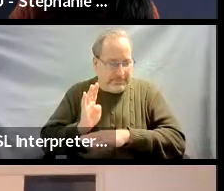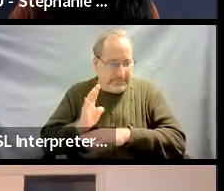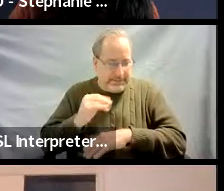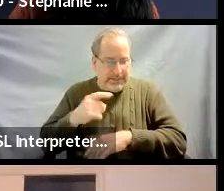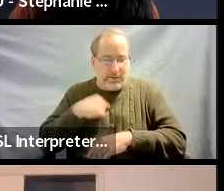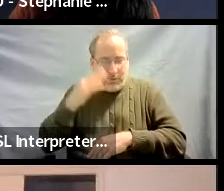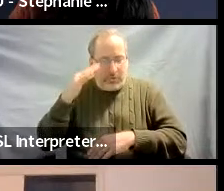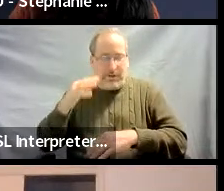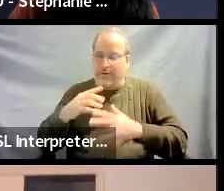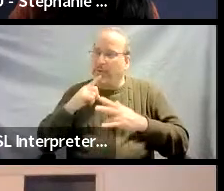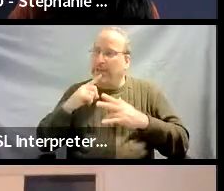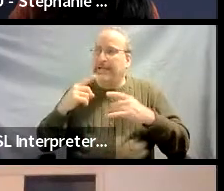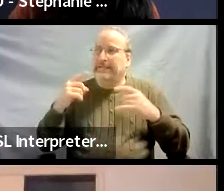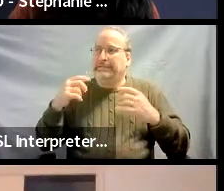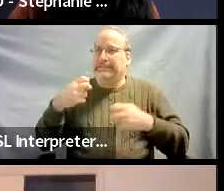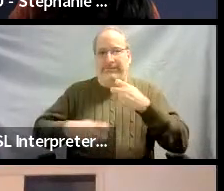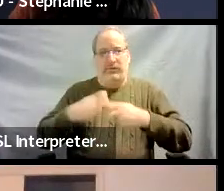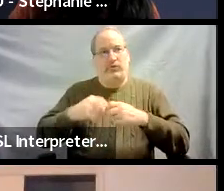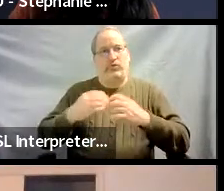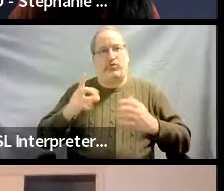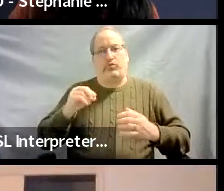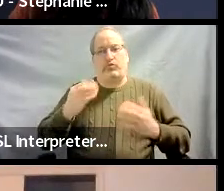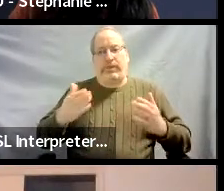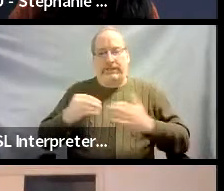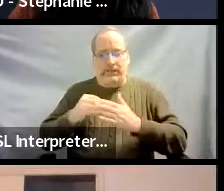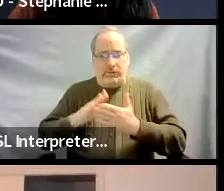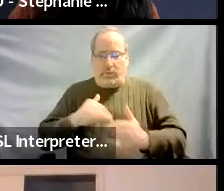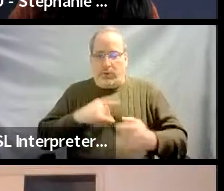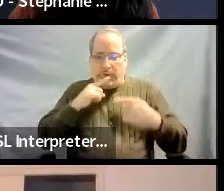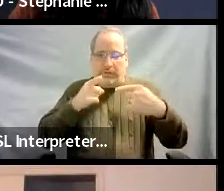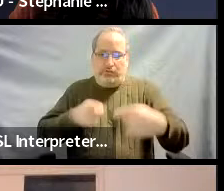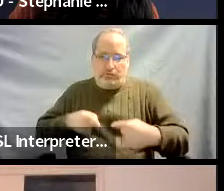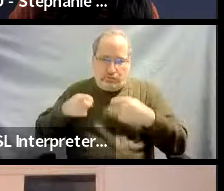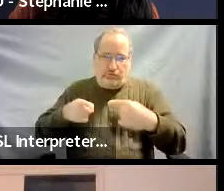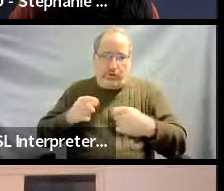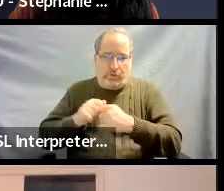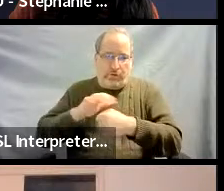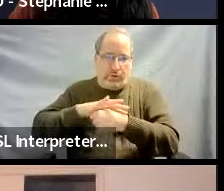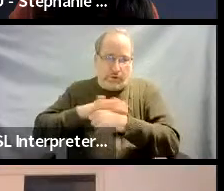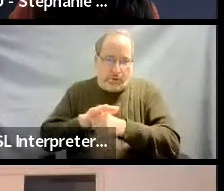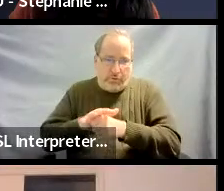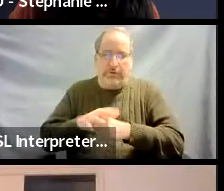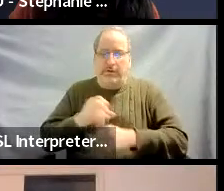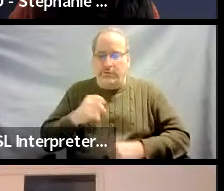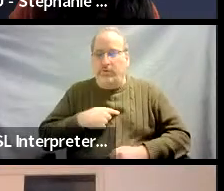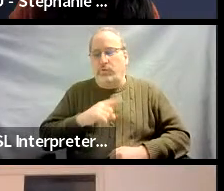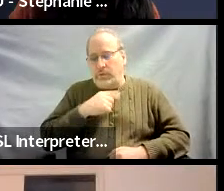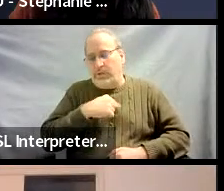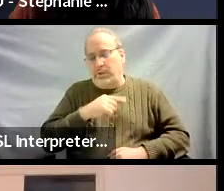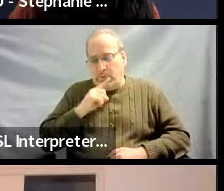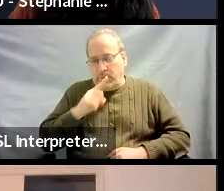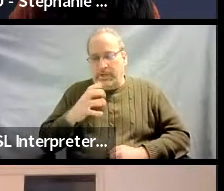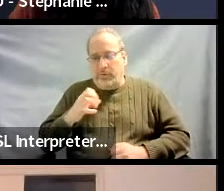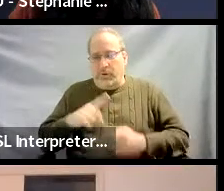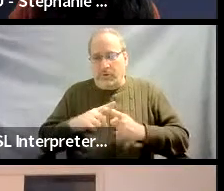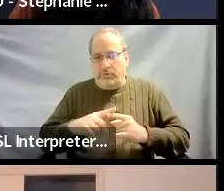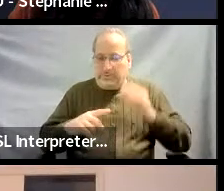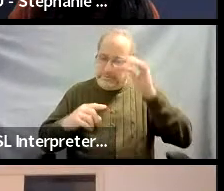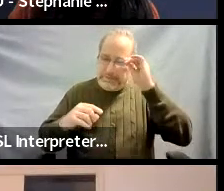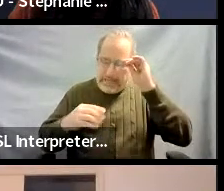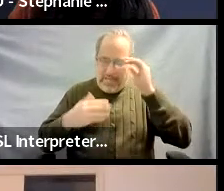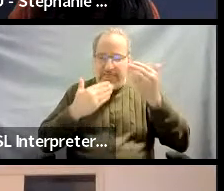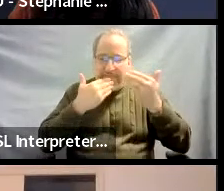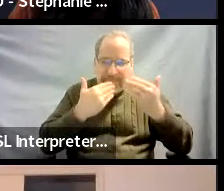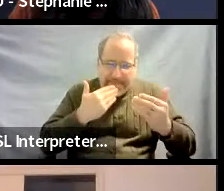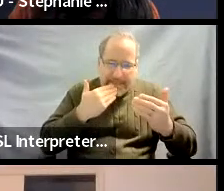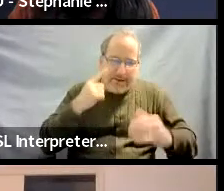in schools right now, where we're still struggling with COVID and everything else. And so we just really want to give a shout out to her and thank